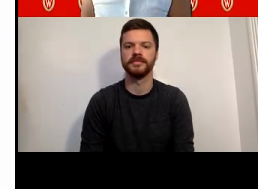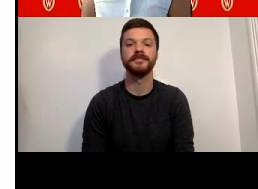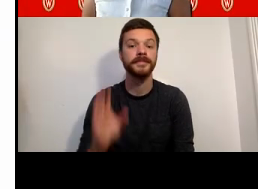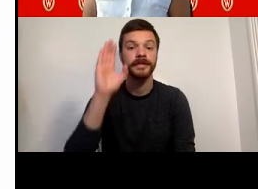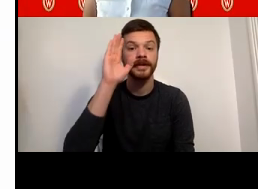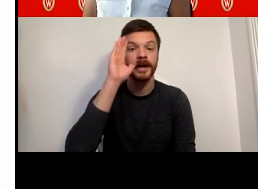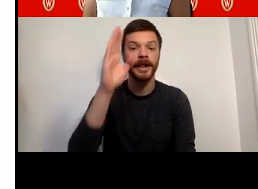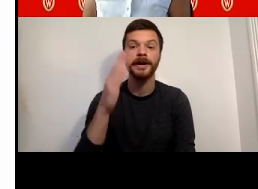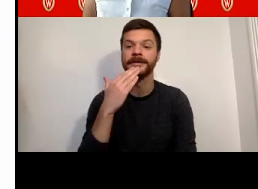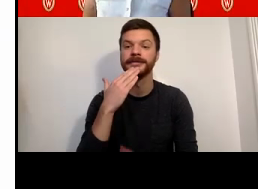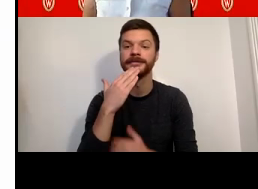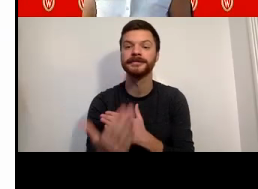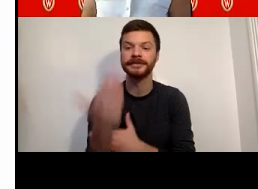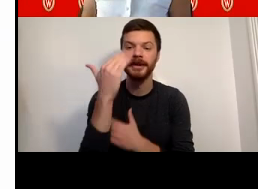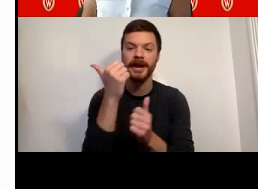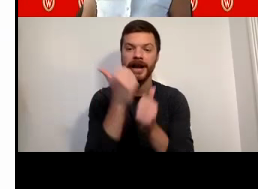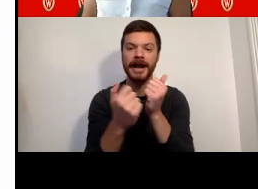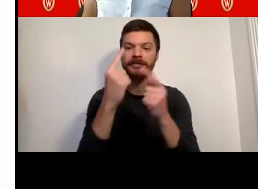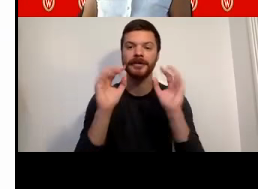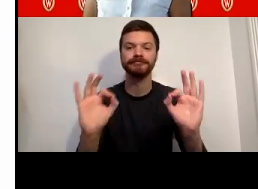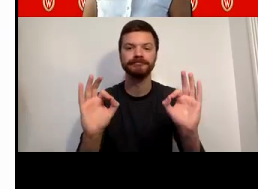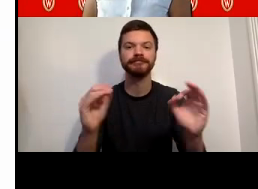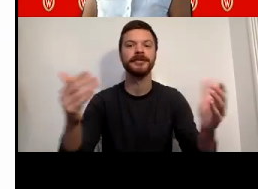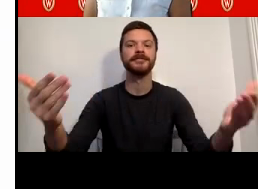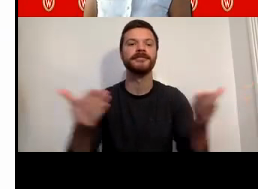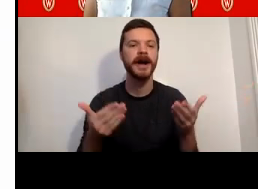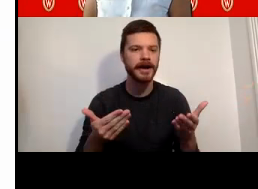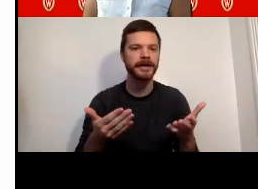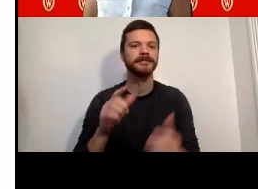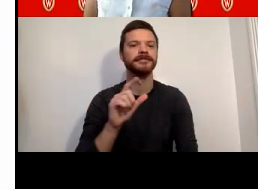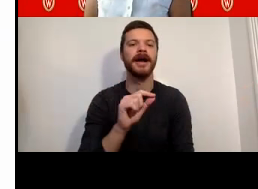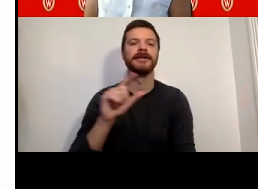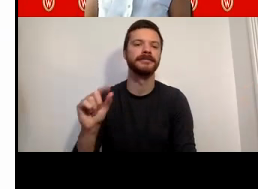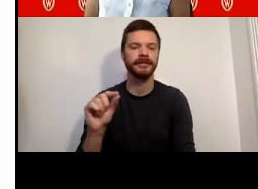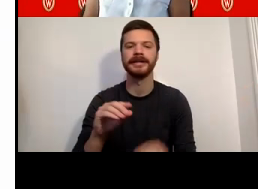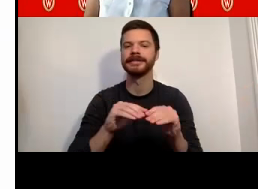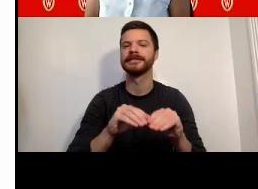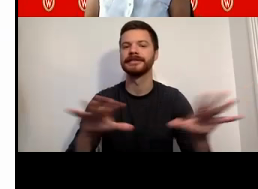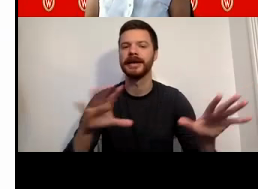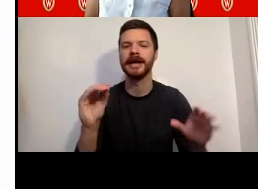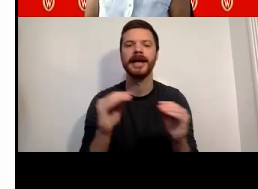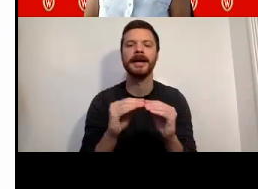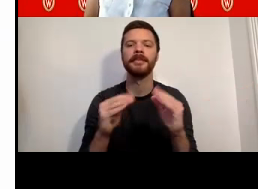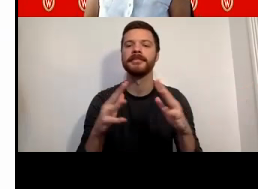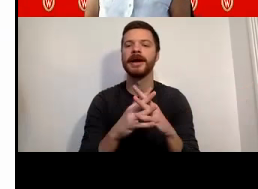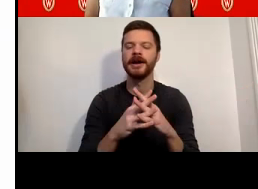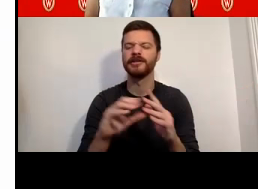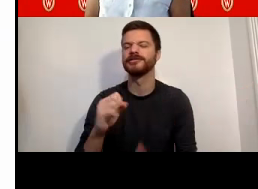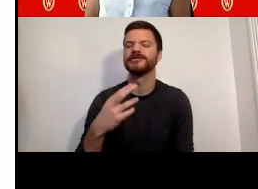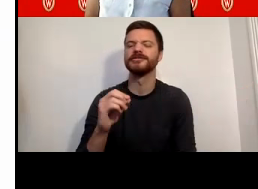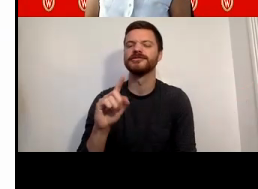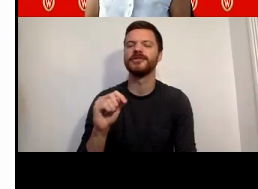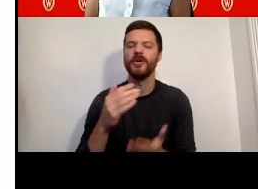Hello, good morning, everyone. Welcome to 2020 Dissemination and Implementation Short Course hosted